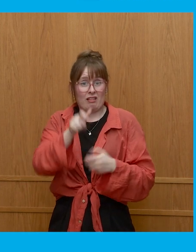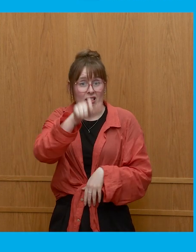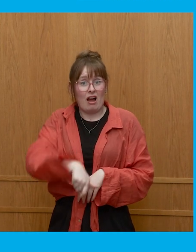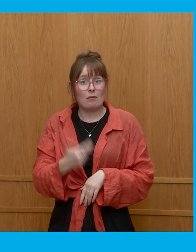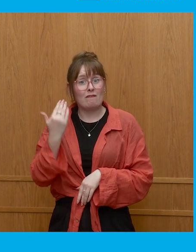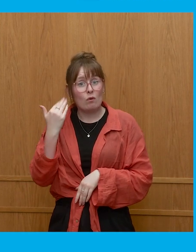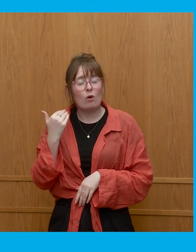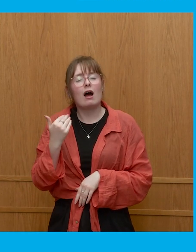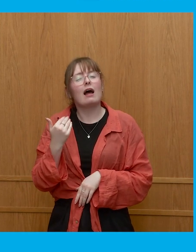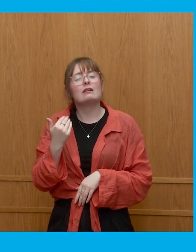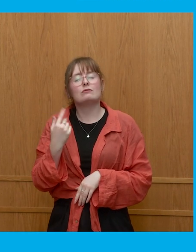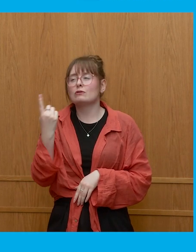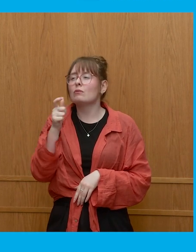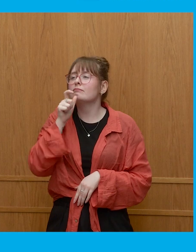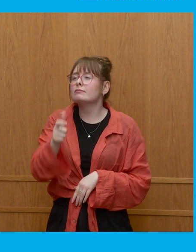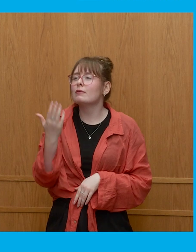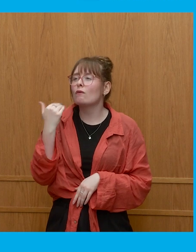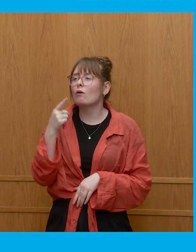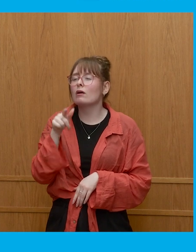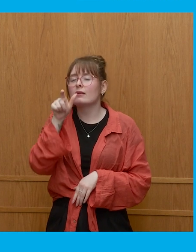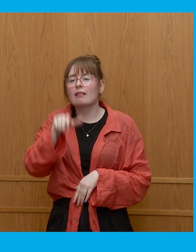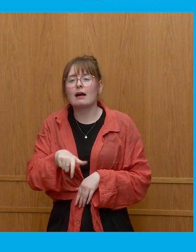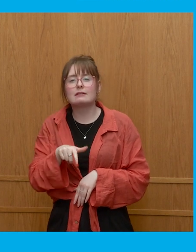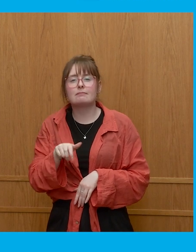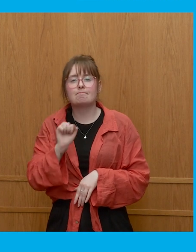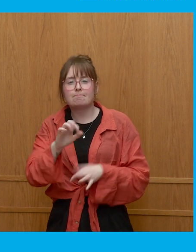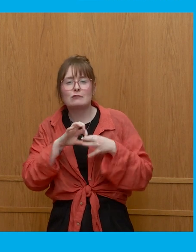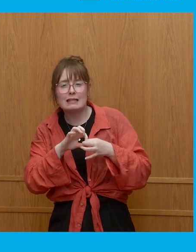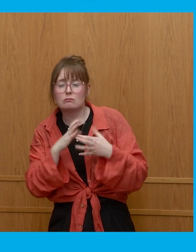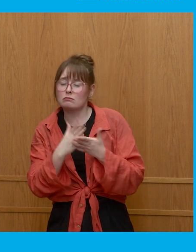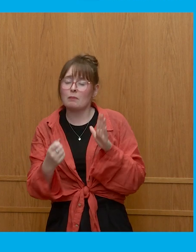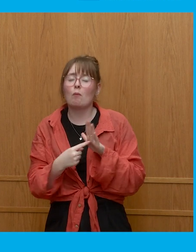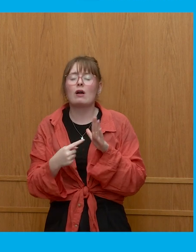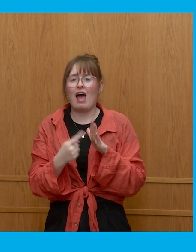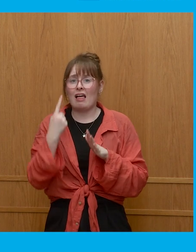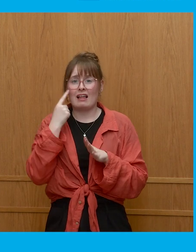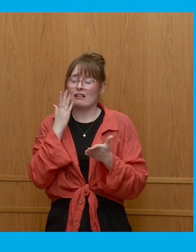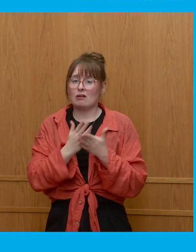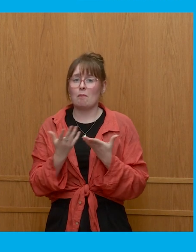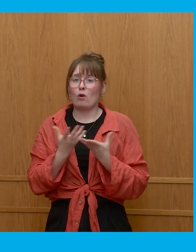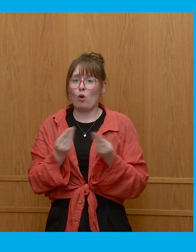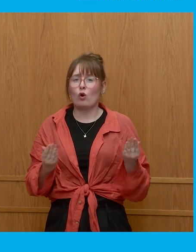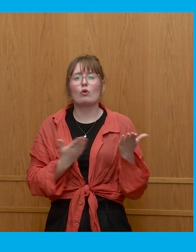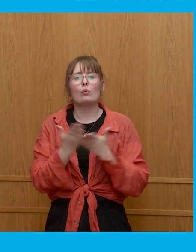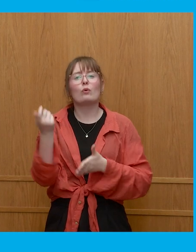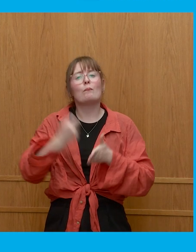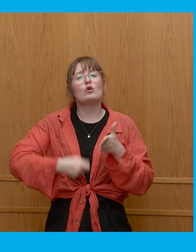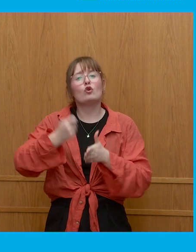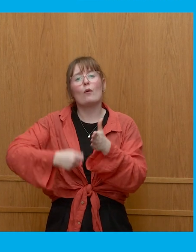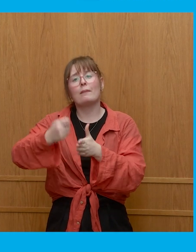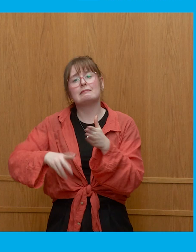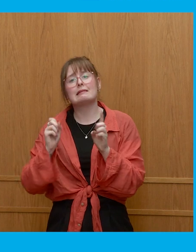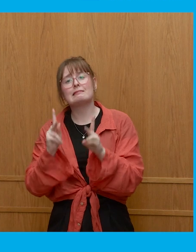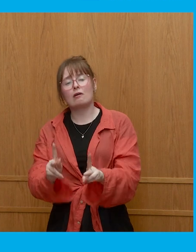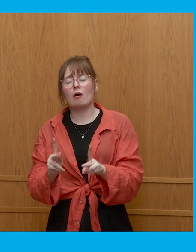at the beginning, you get as a client, And I think that is lost in the procurement systems and public investment.